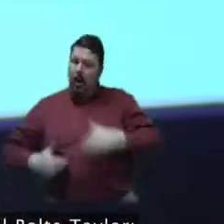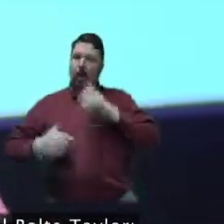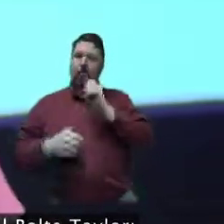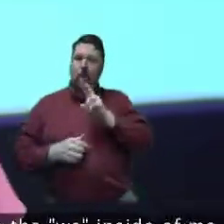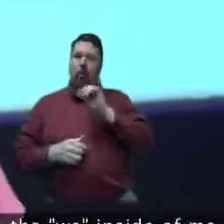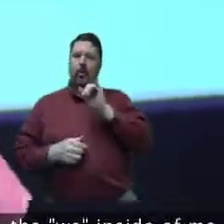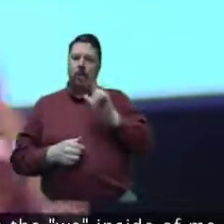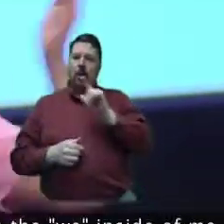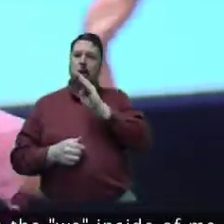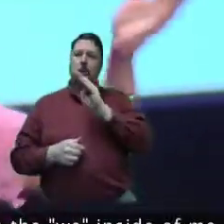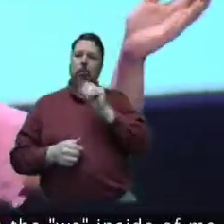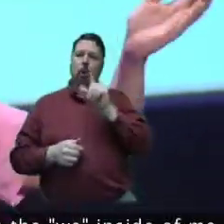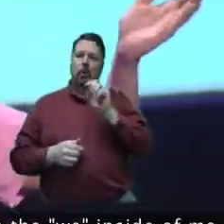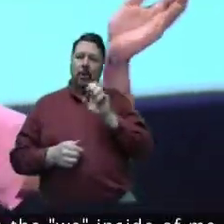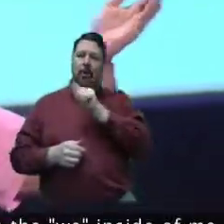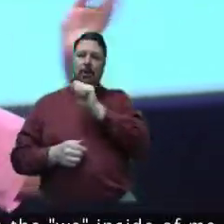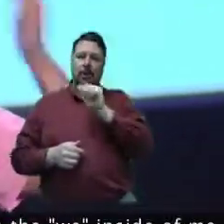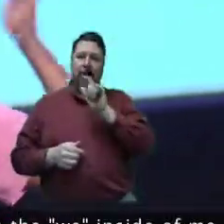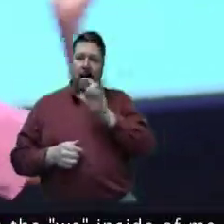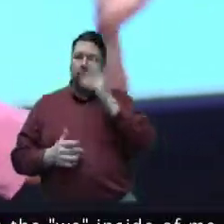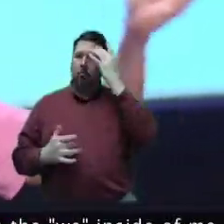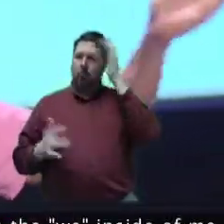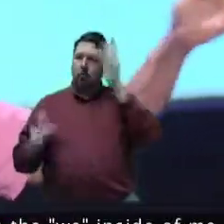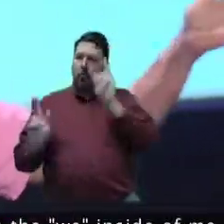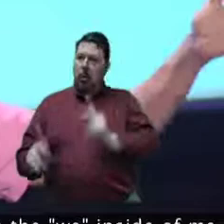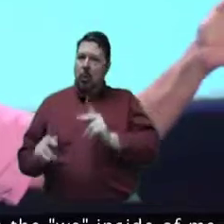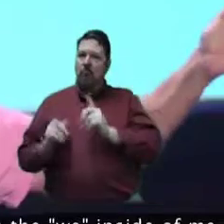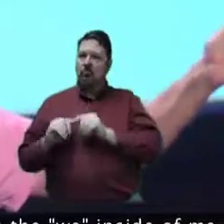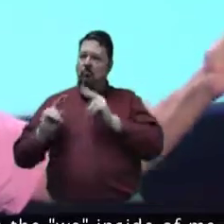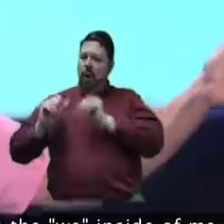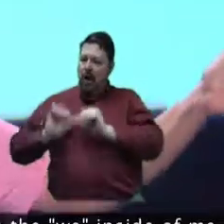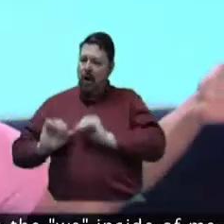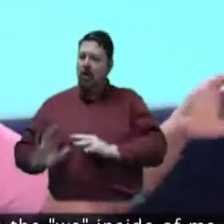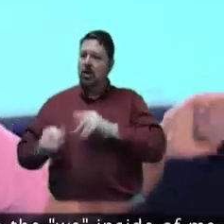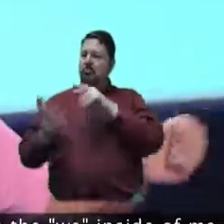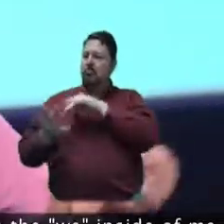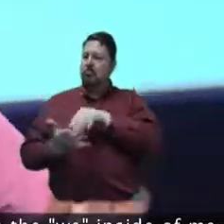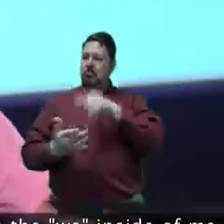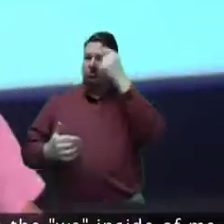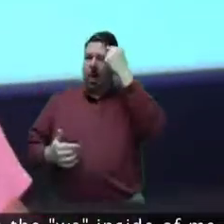Jill Bolte Taylor, intellectual, neuroanatomist.